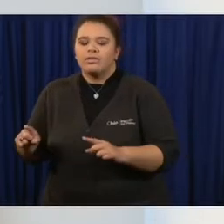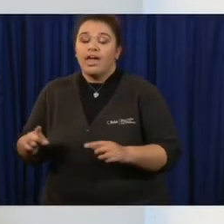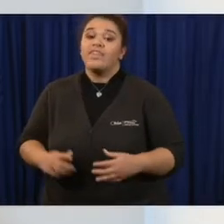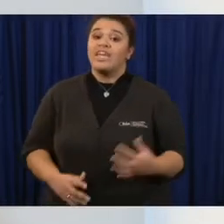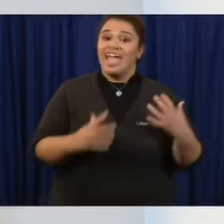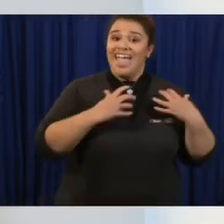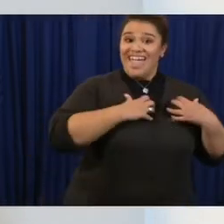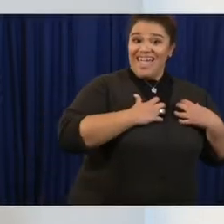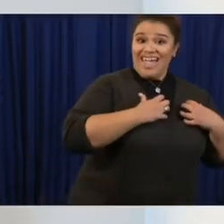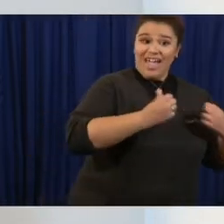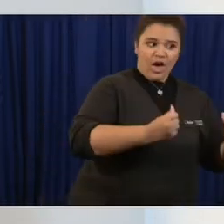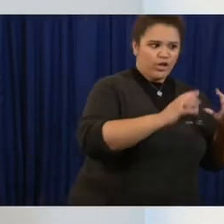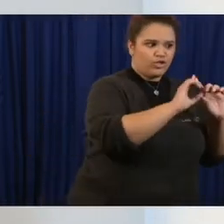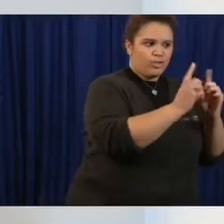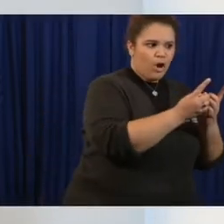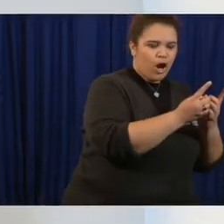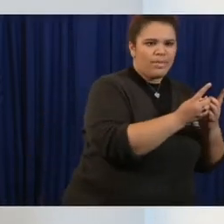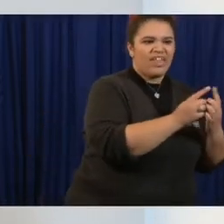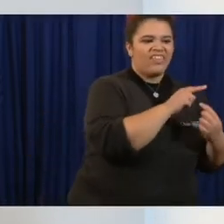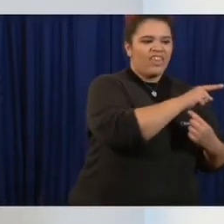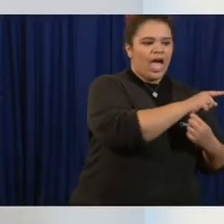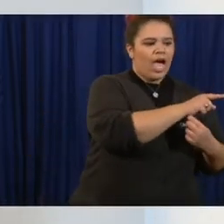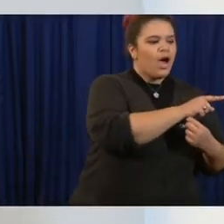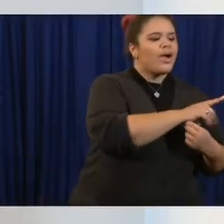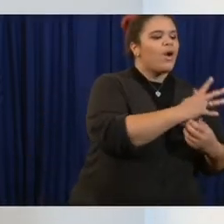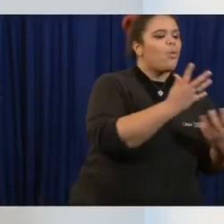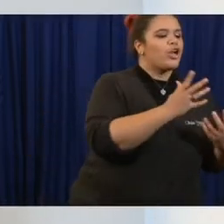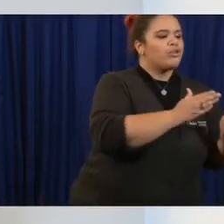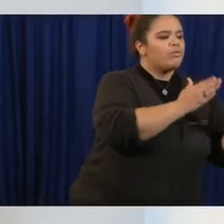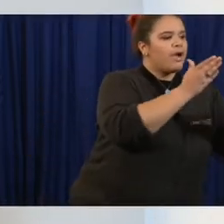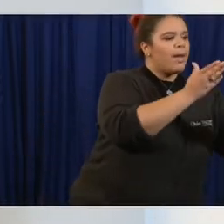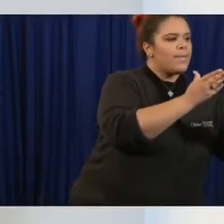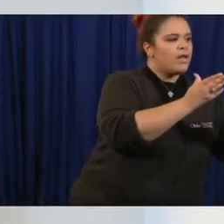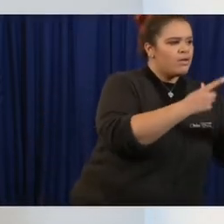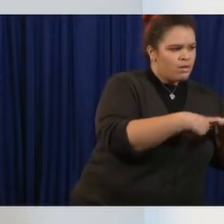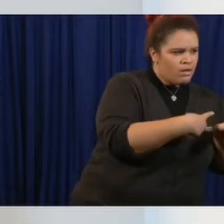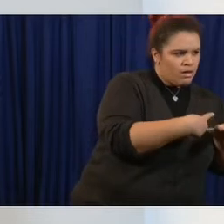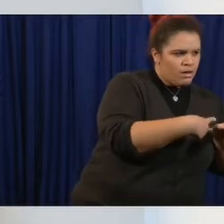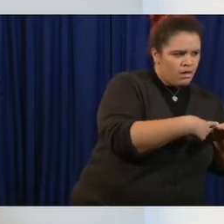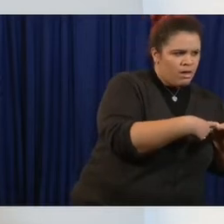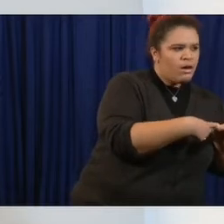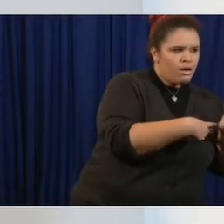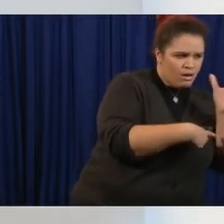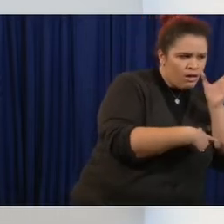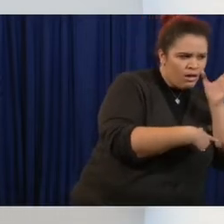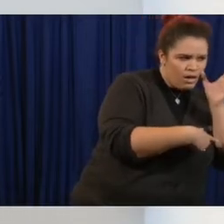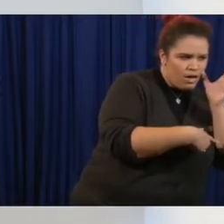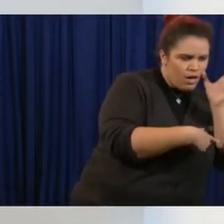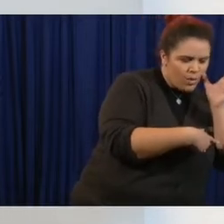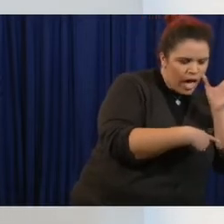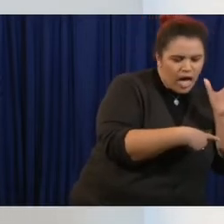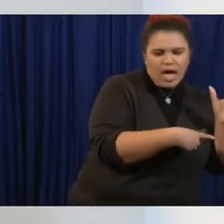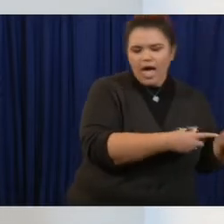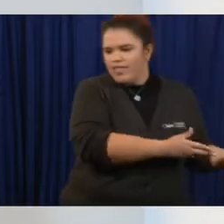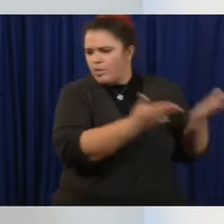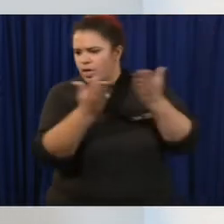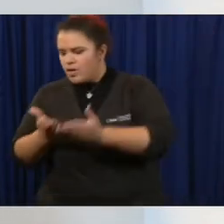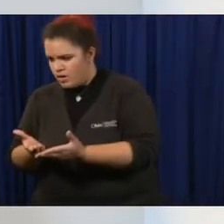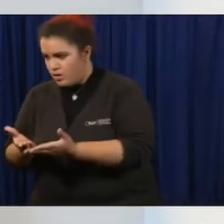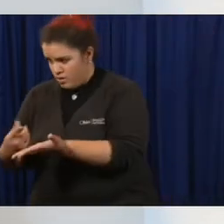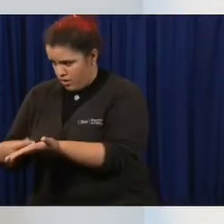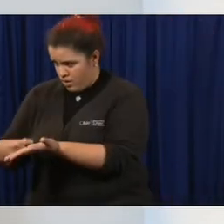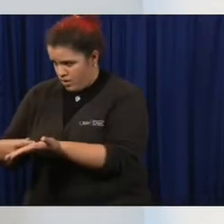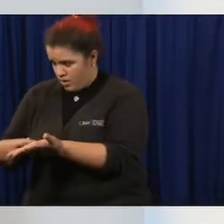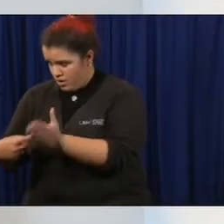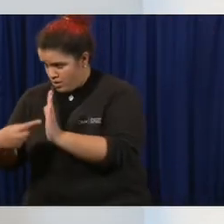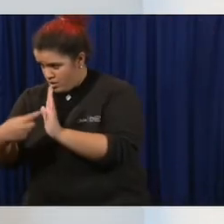to other experts who we've been connected with to help give us some perspective. Then we run that back to business to make sure